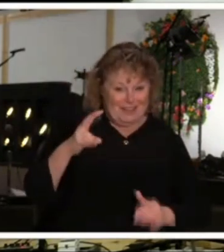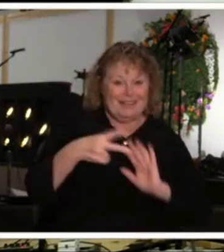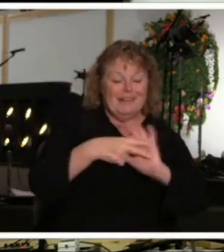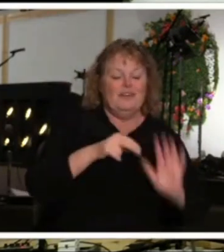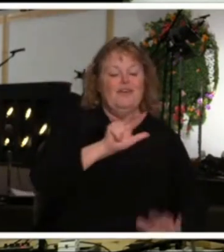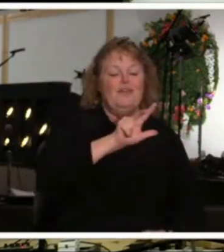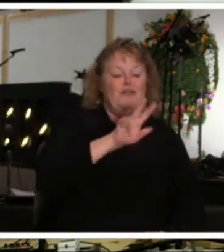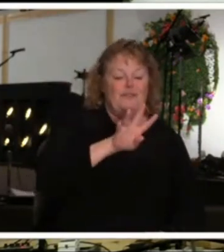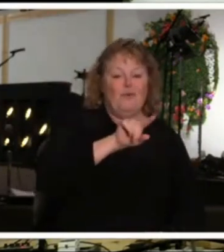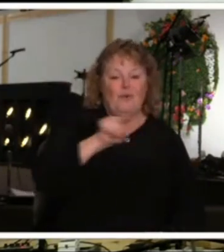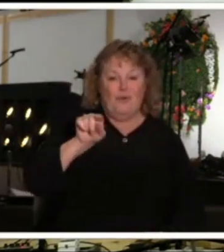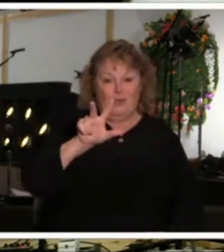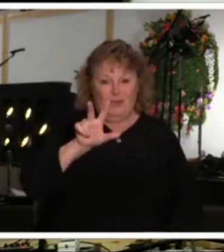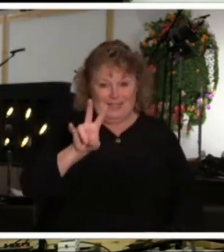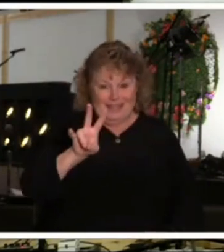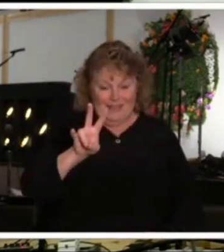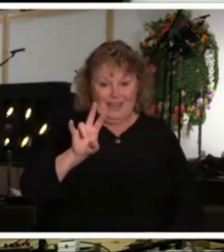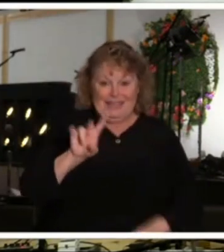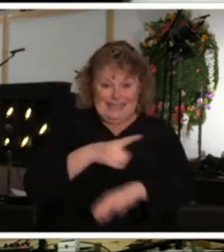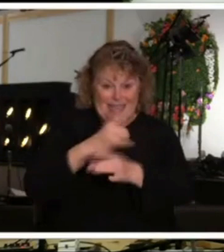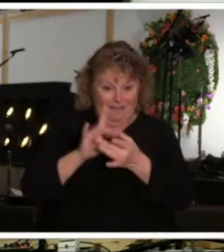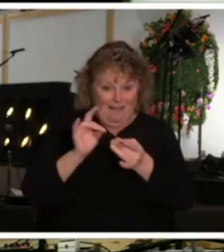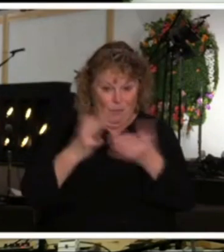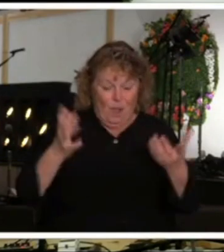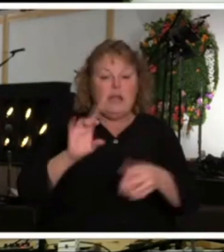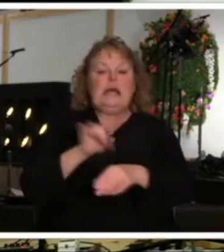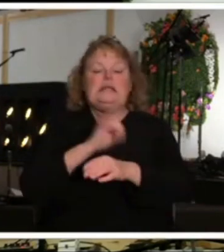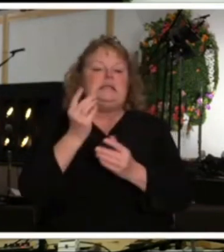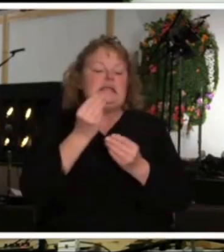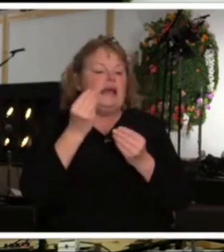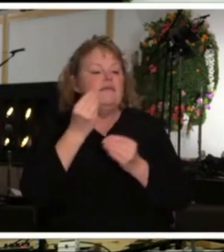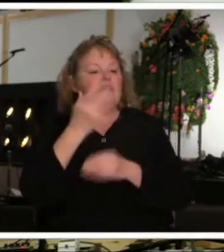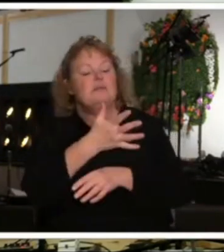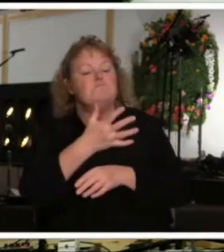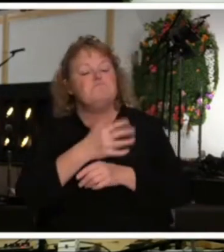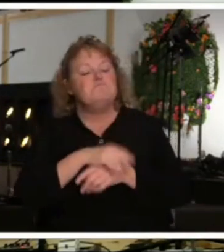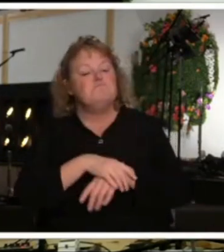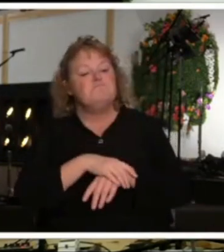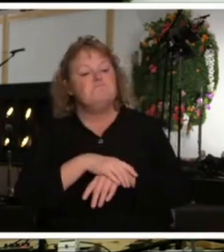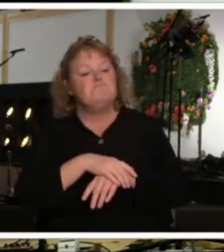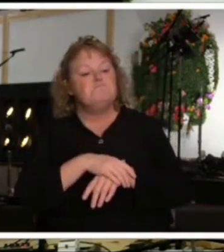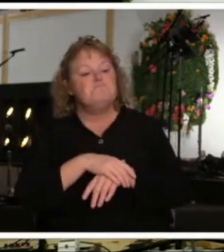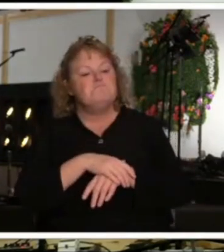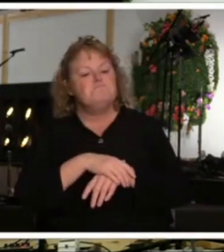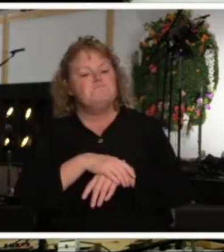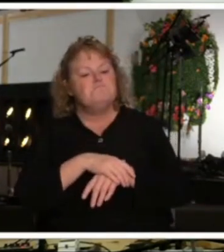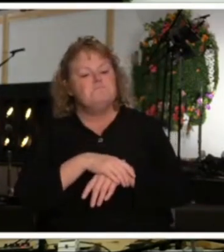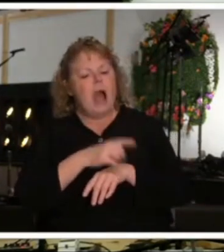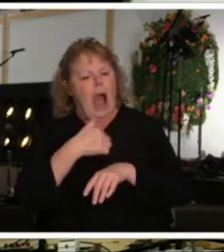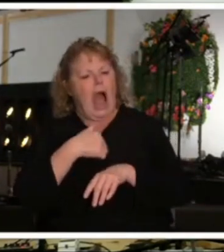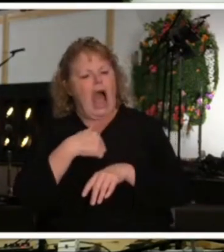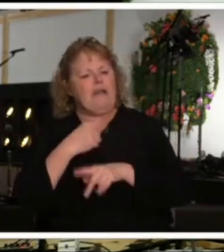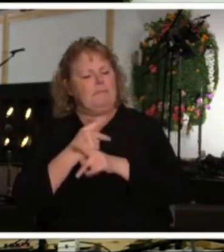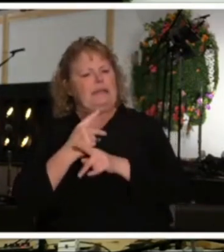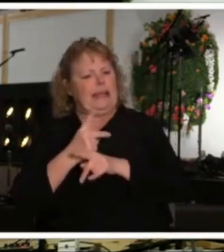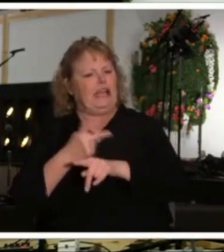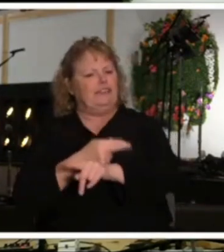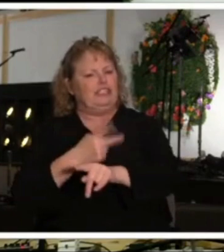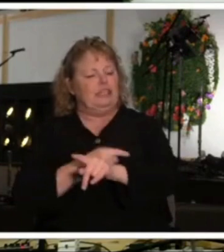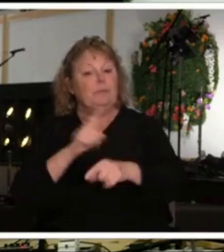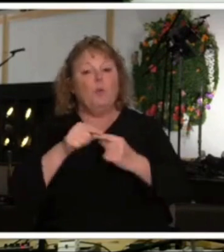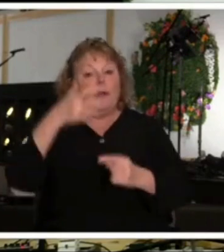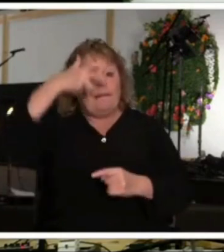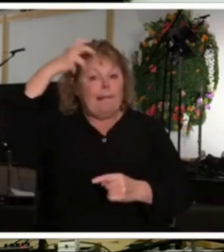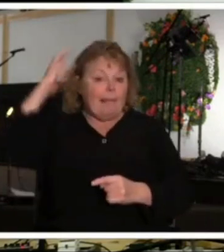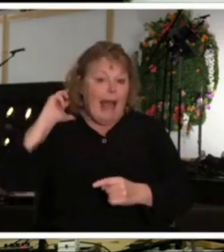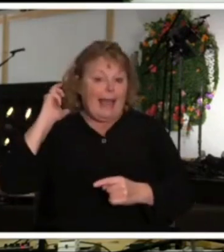34 to 37. But David said to Saul, your servant has been keeping his father's sheep. When a lion or bear came